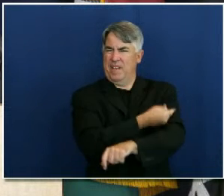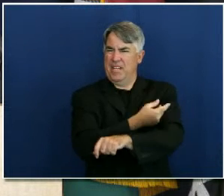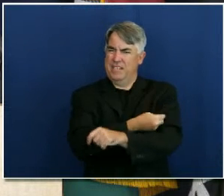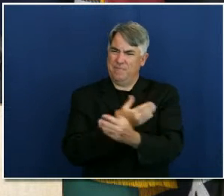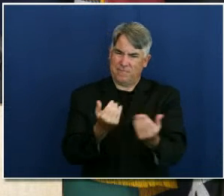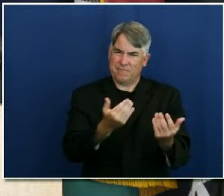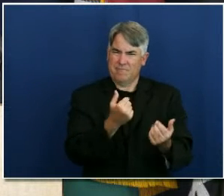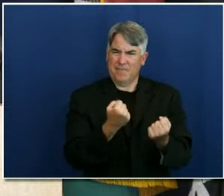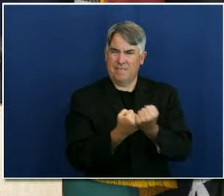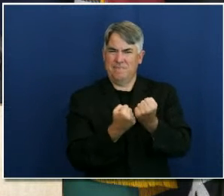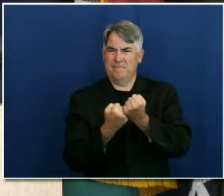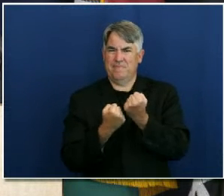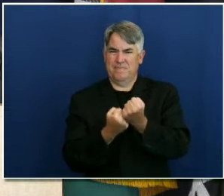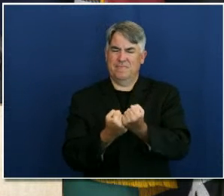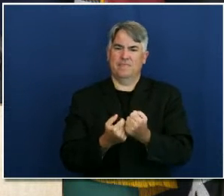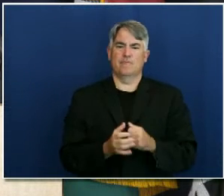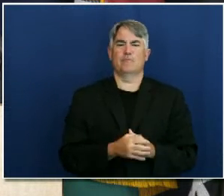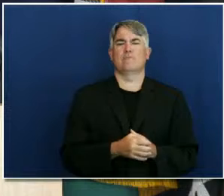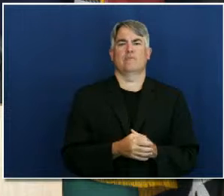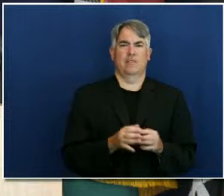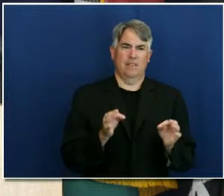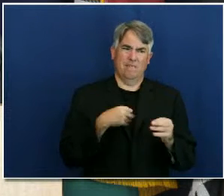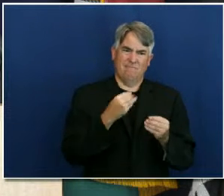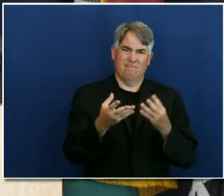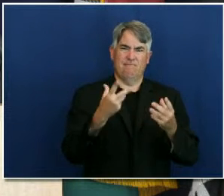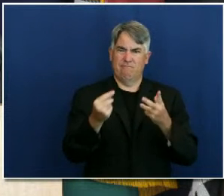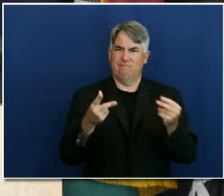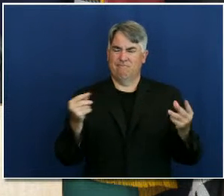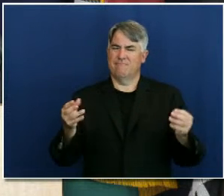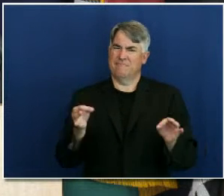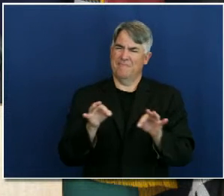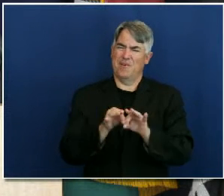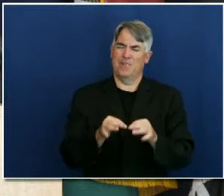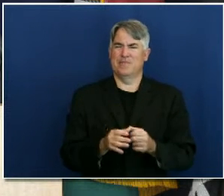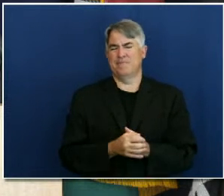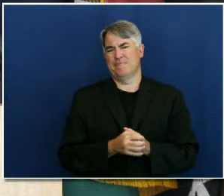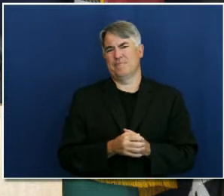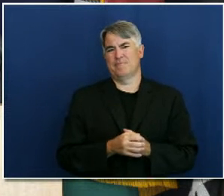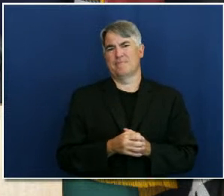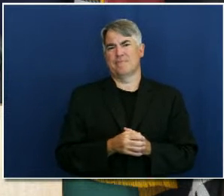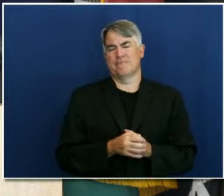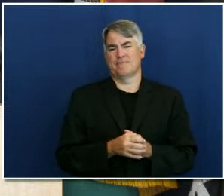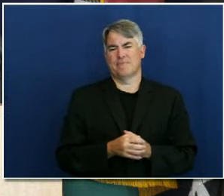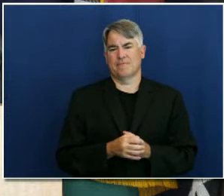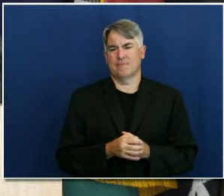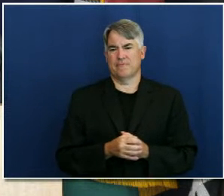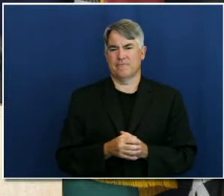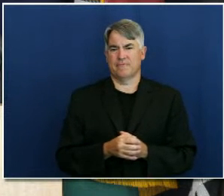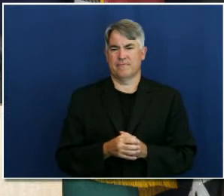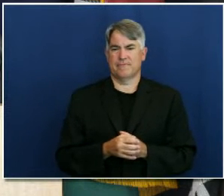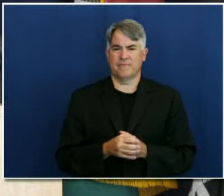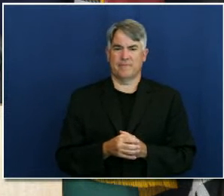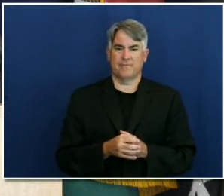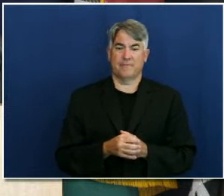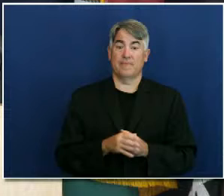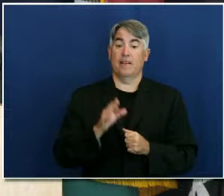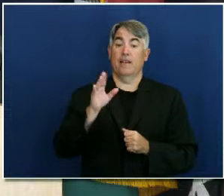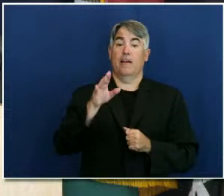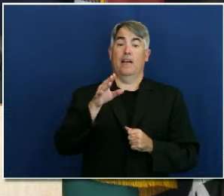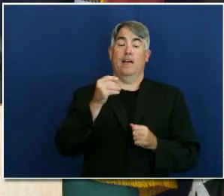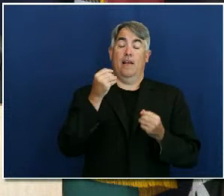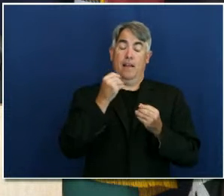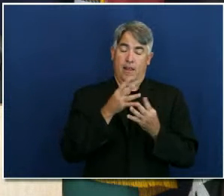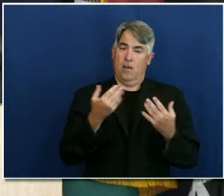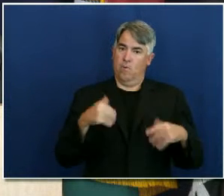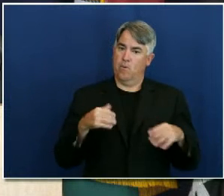Mexico on our joint road to recovery. You know, we often say that borders health has no borders, and I think this